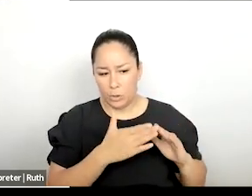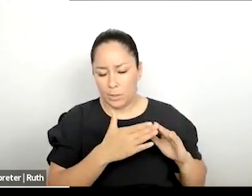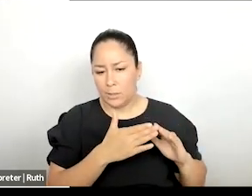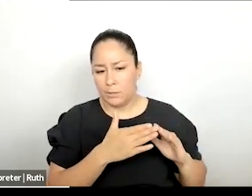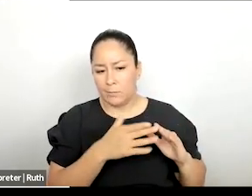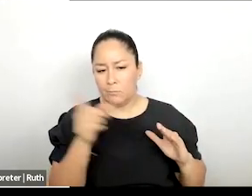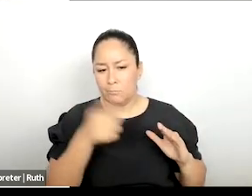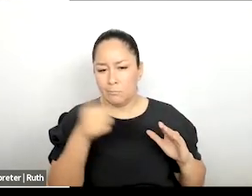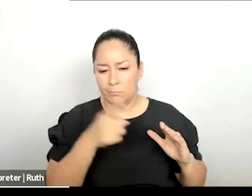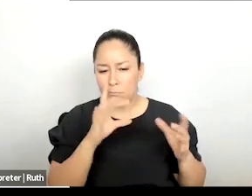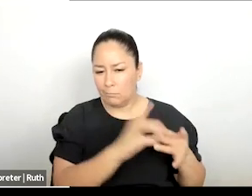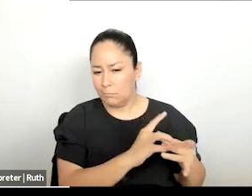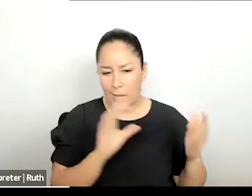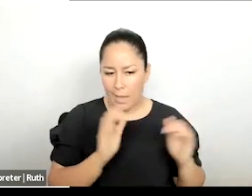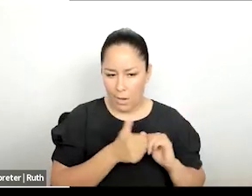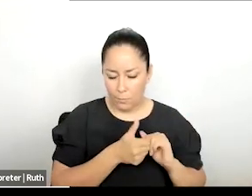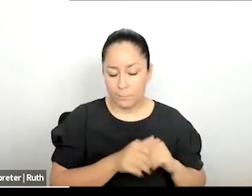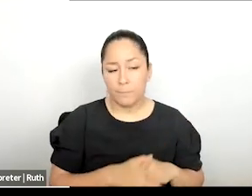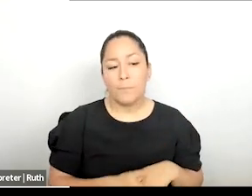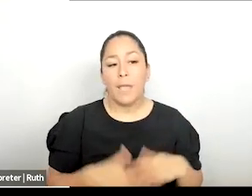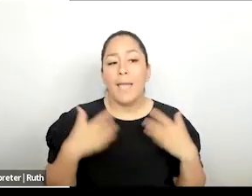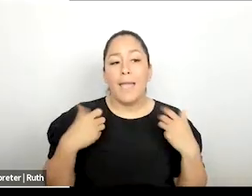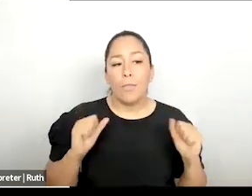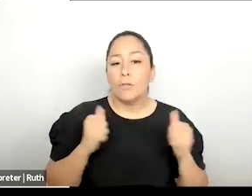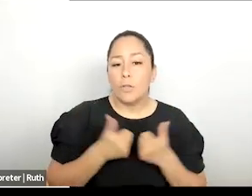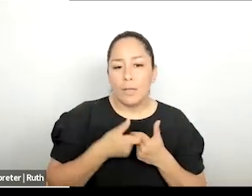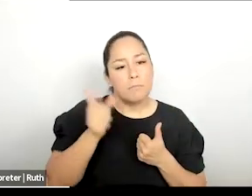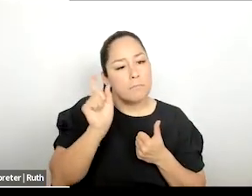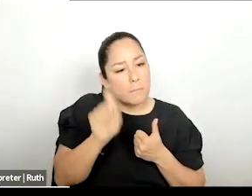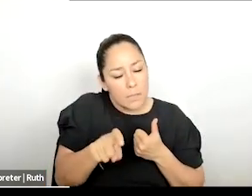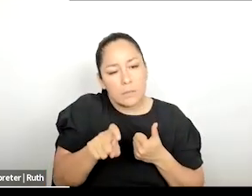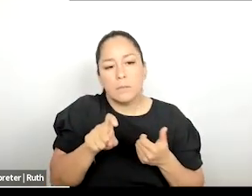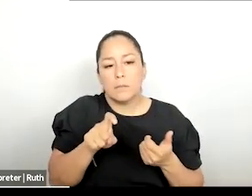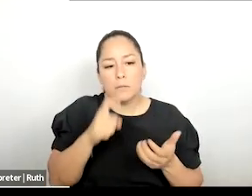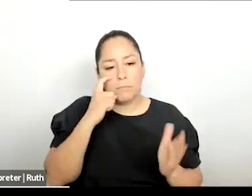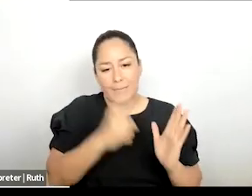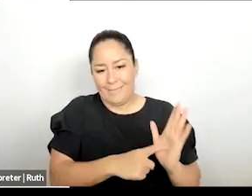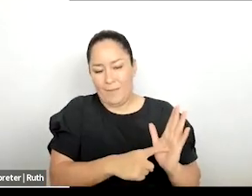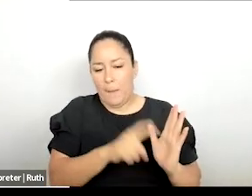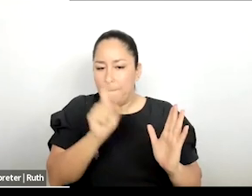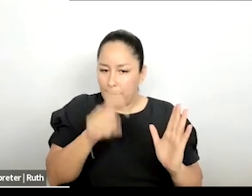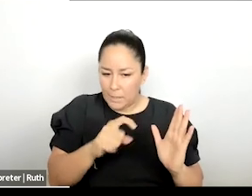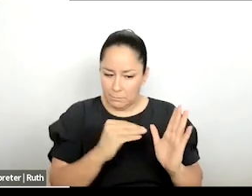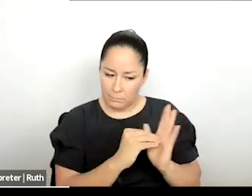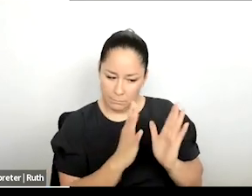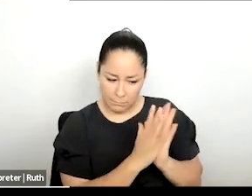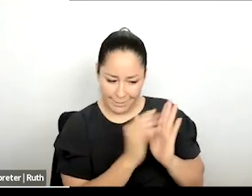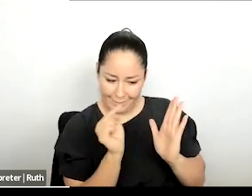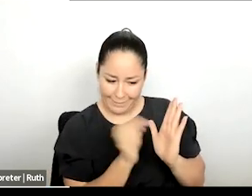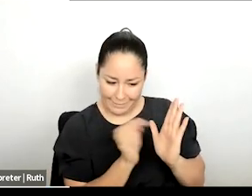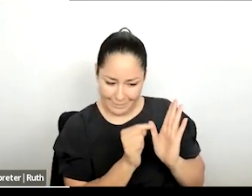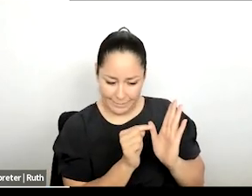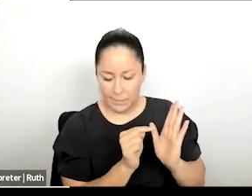challenge, so the health challenge needs to be identified. You have to clearly state this is the health challenge that we are addressing and how it's